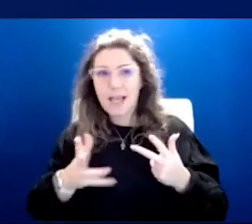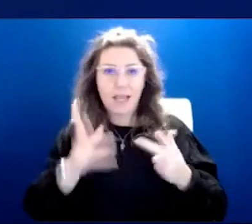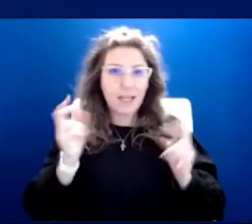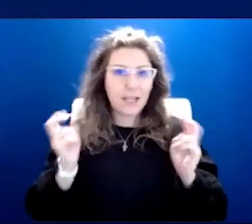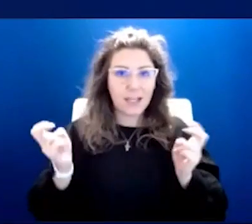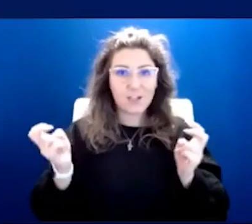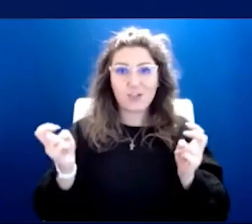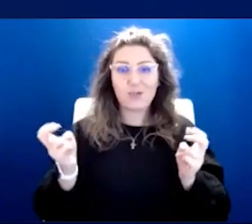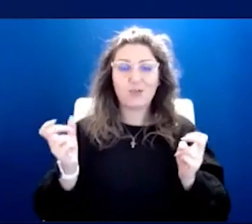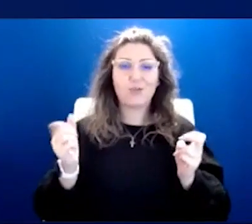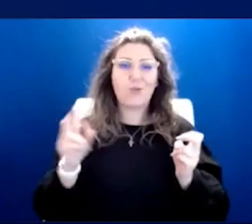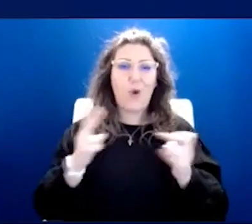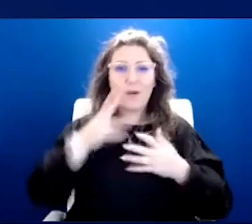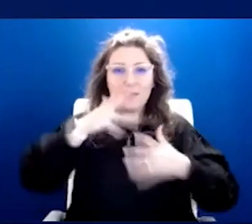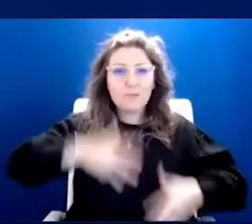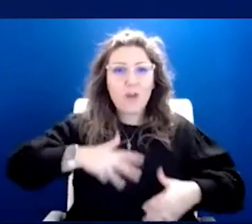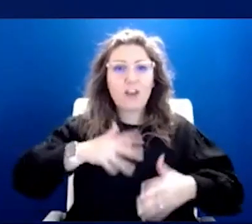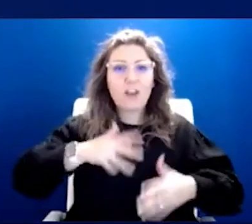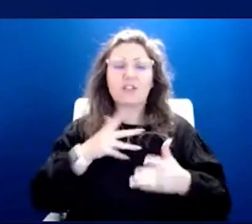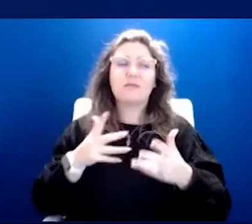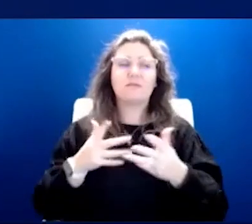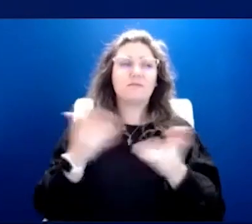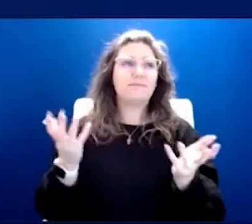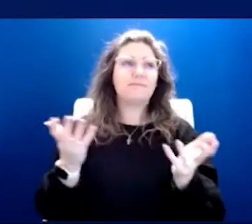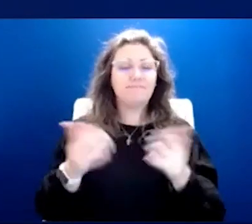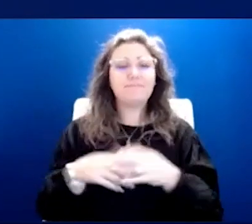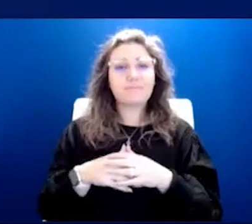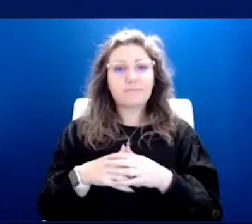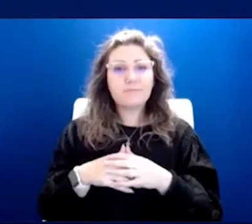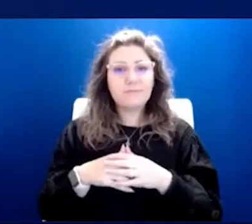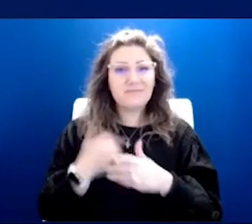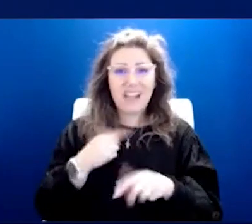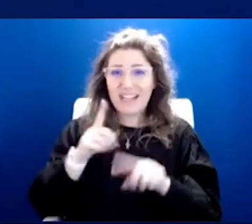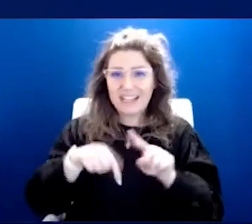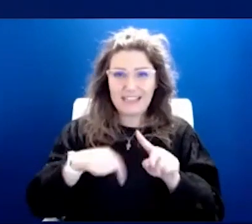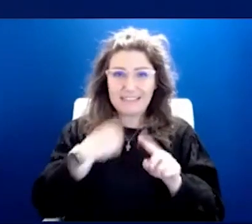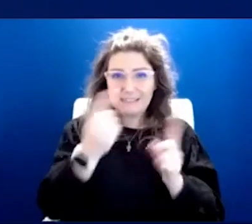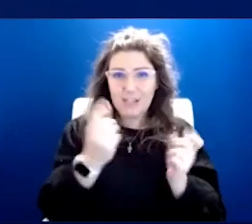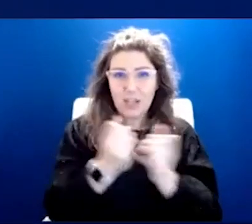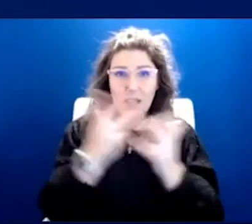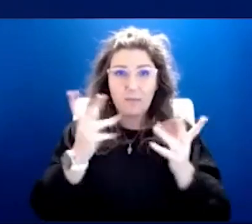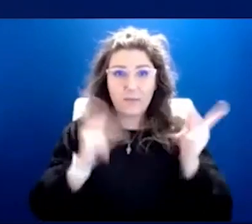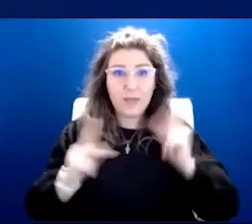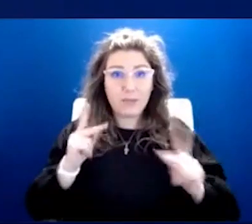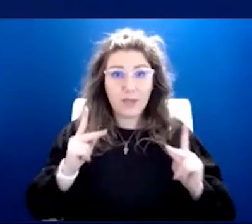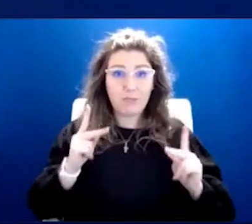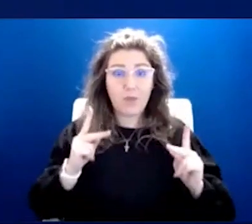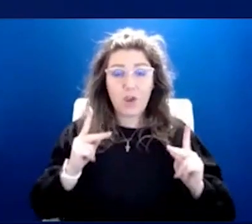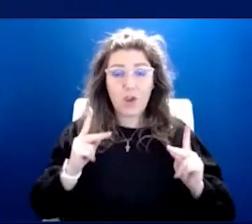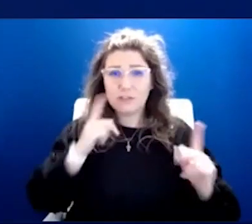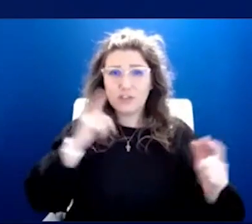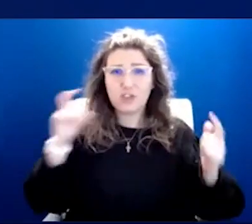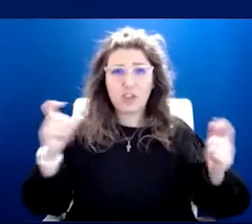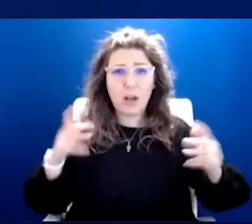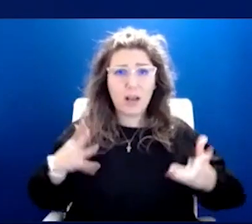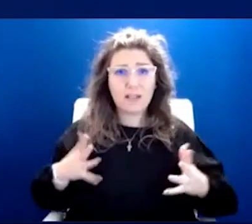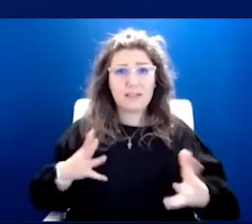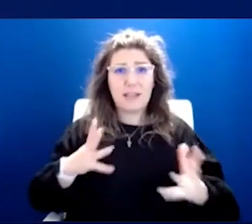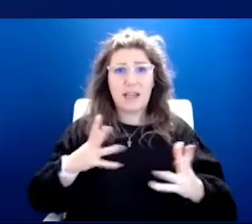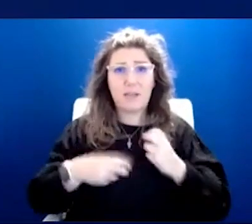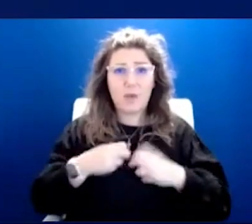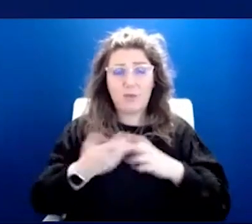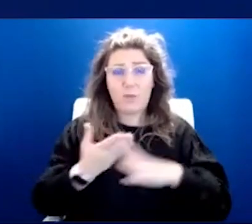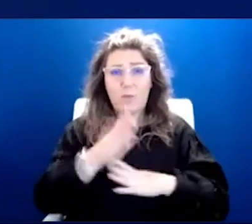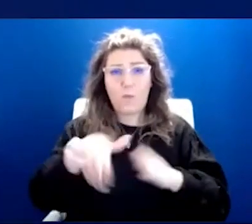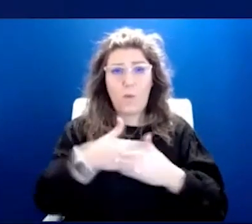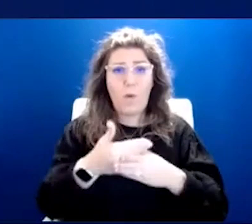a depression issue. I can't tell you the number of people that have had major anxiety problems throughout this pandemic. It really